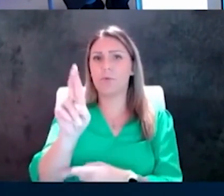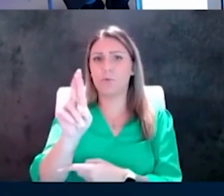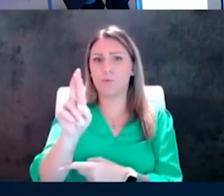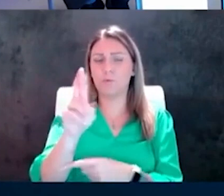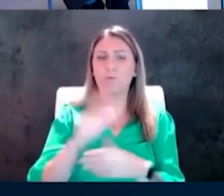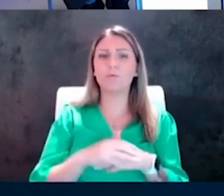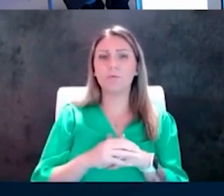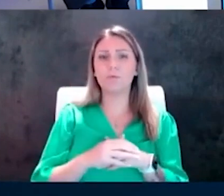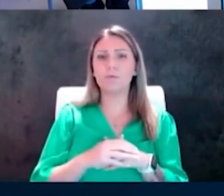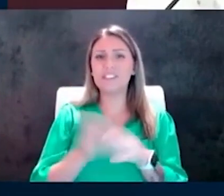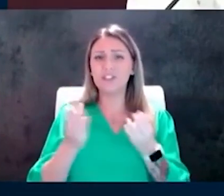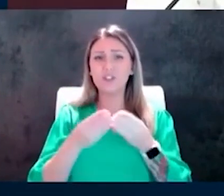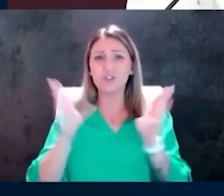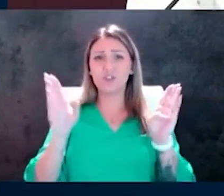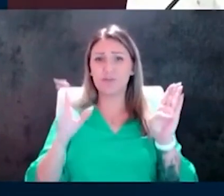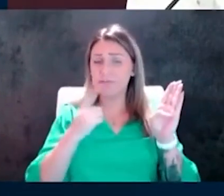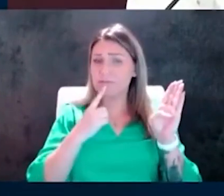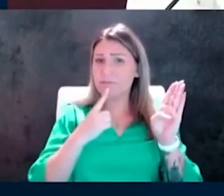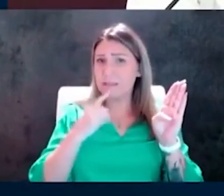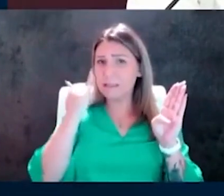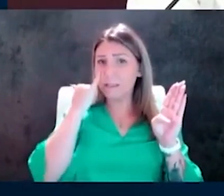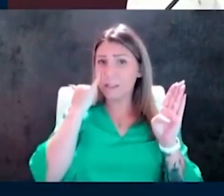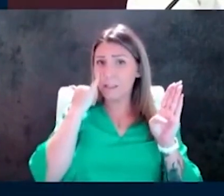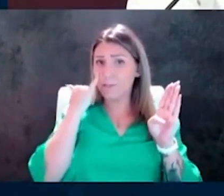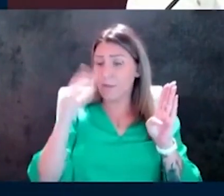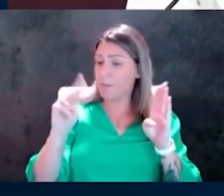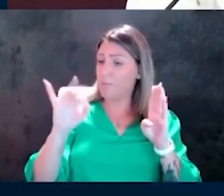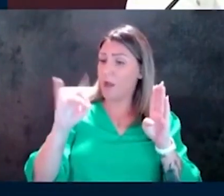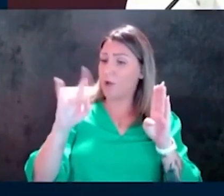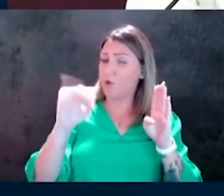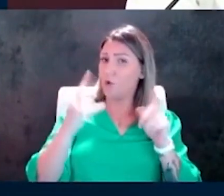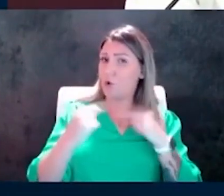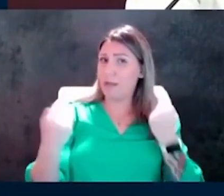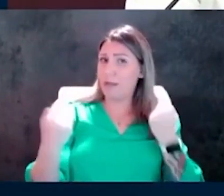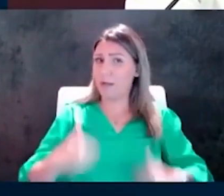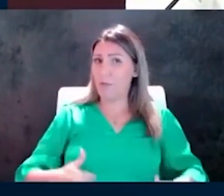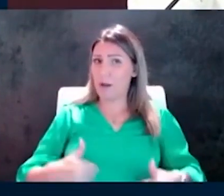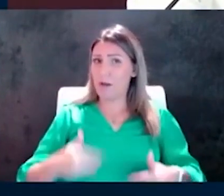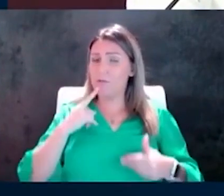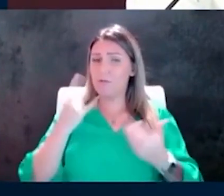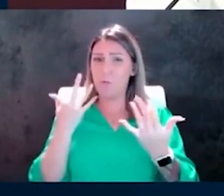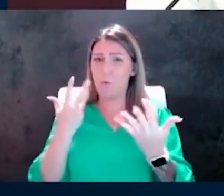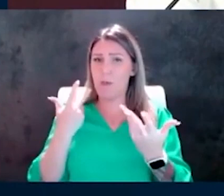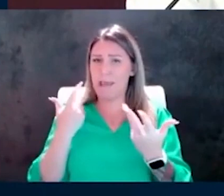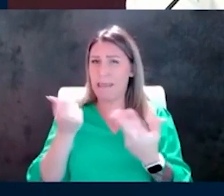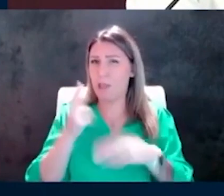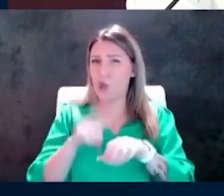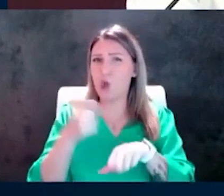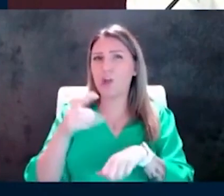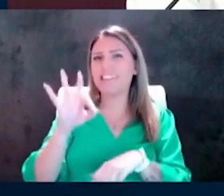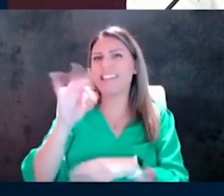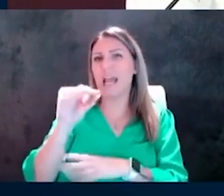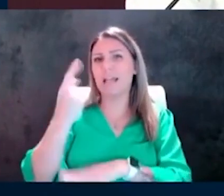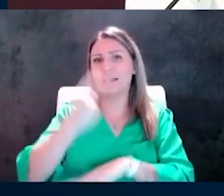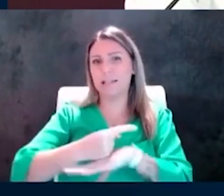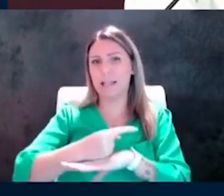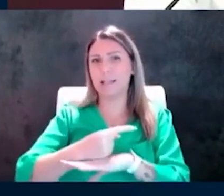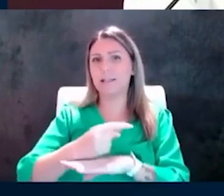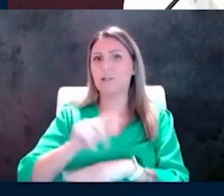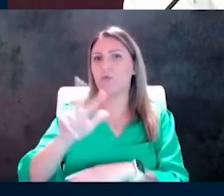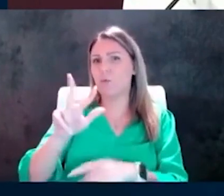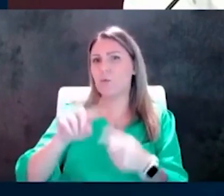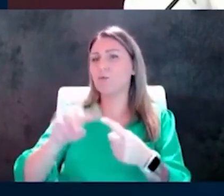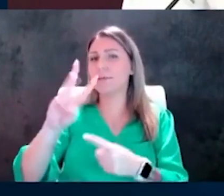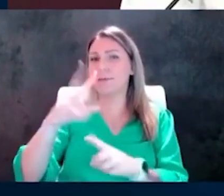saying if you've gotten the monoclonal antibody infusions and you've had COVID, you can wait a little longer. Wait 90 days, yeah. Yeah, 3 to 6 months, I think is sort of thinking,